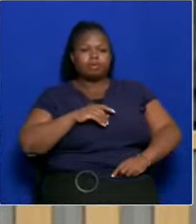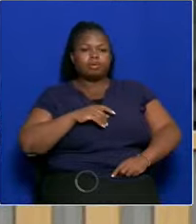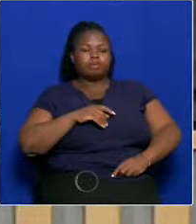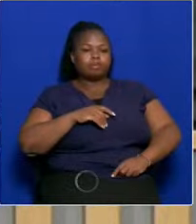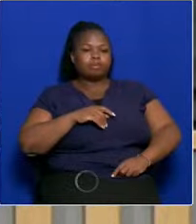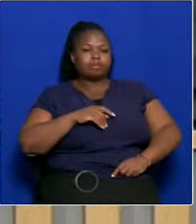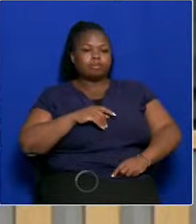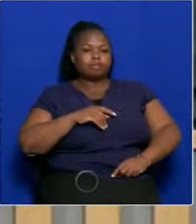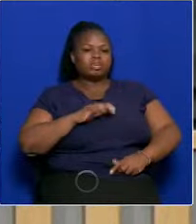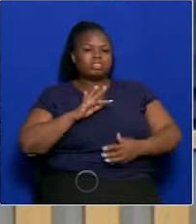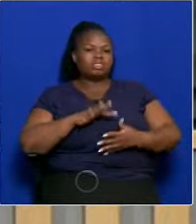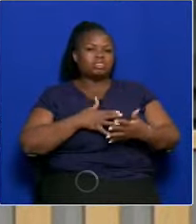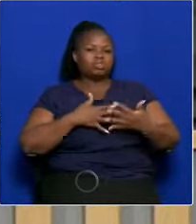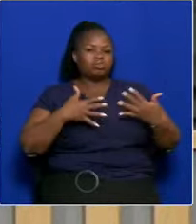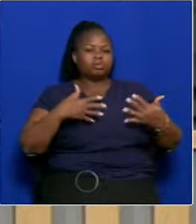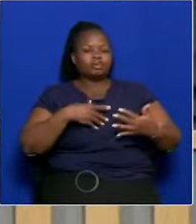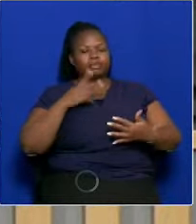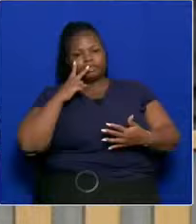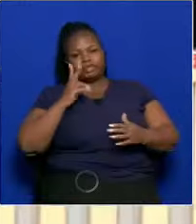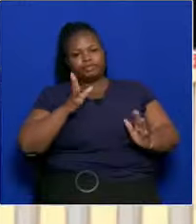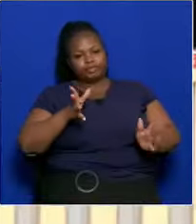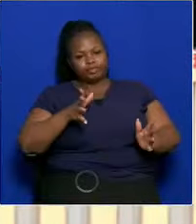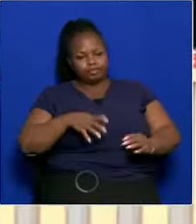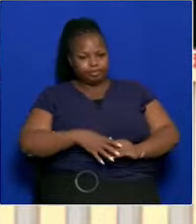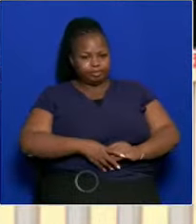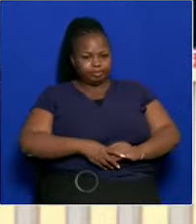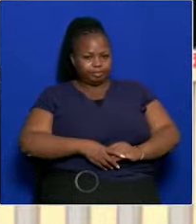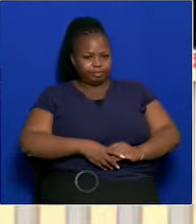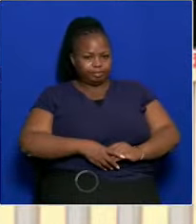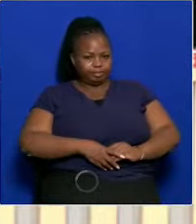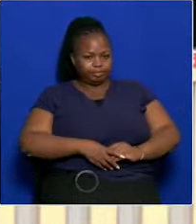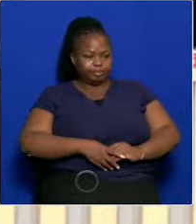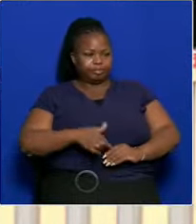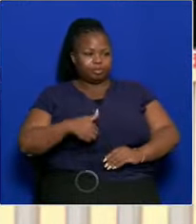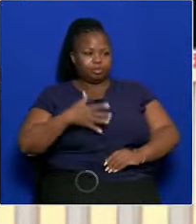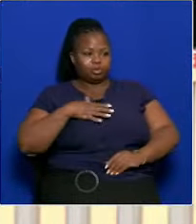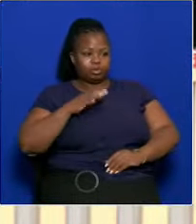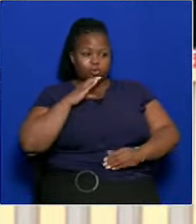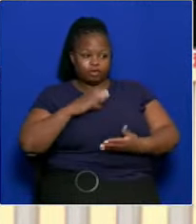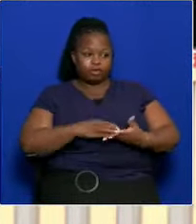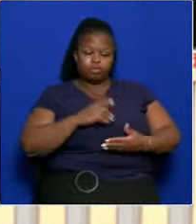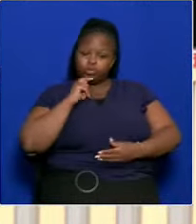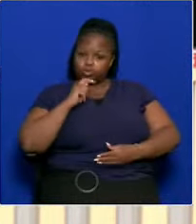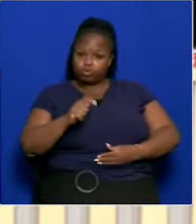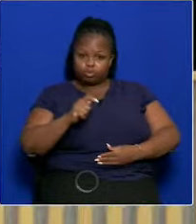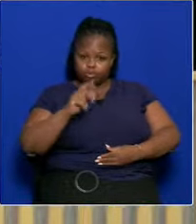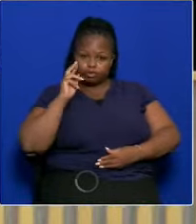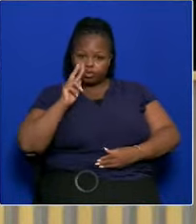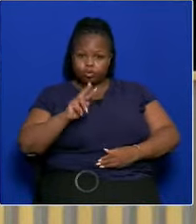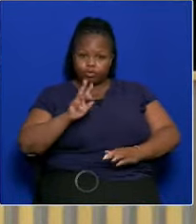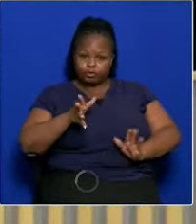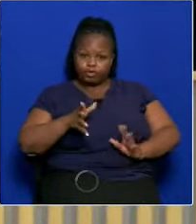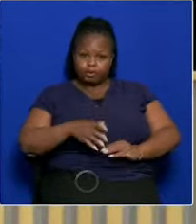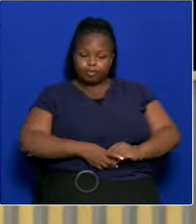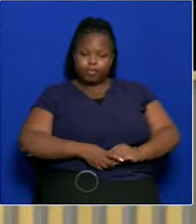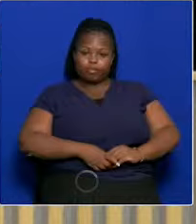he has seen it. Perhaps maybe I must confirm with the general that he has had regard to it.